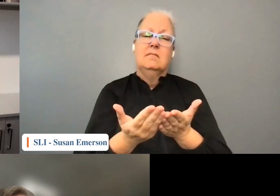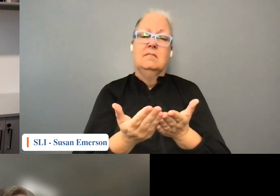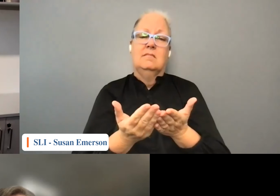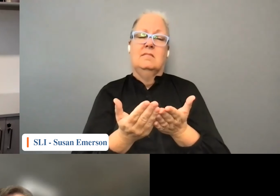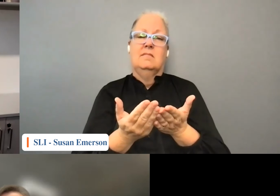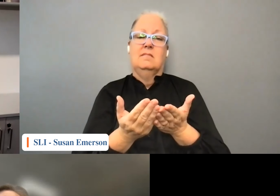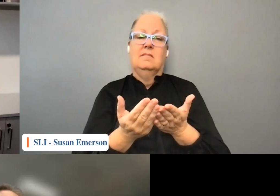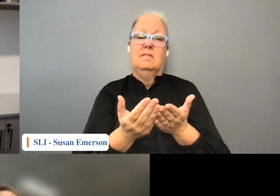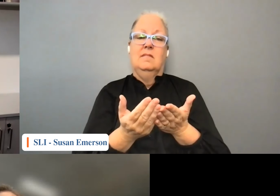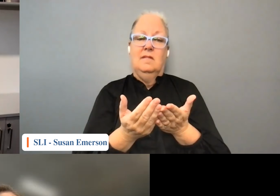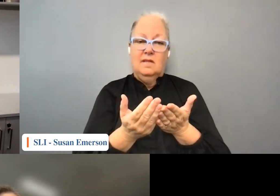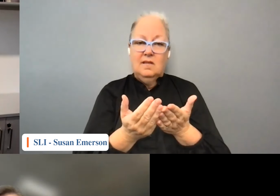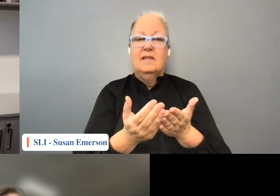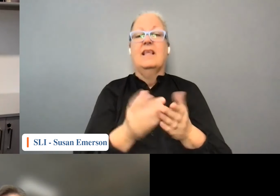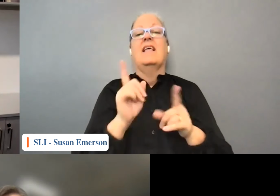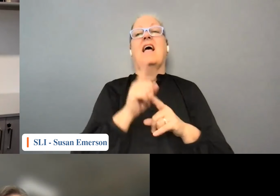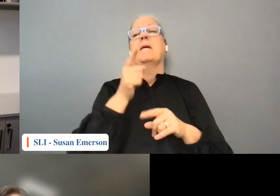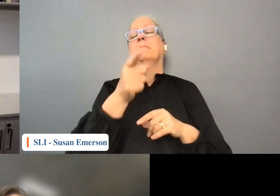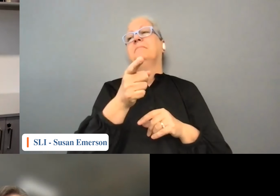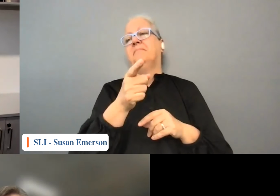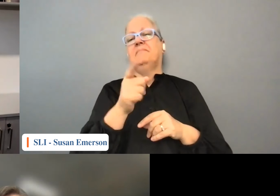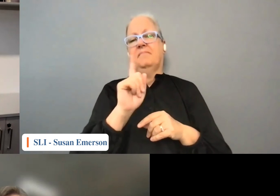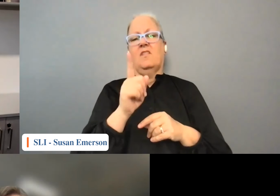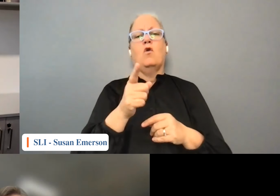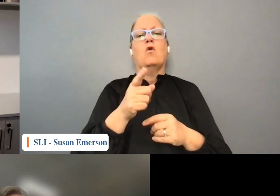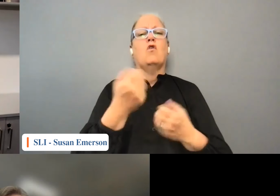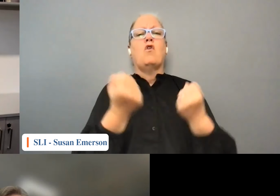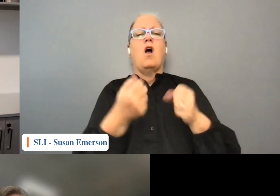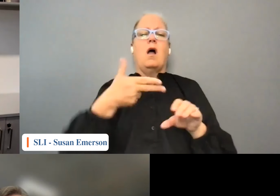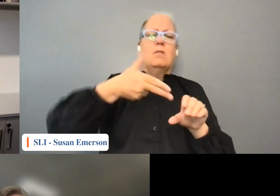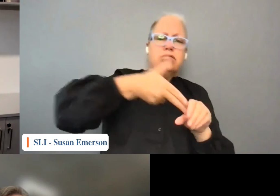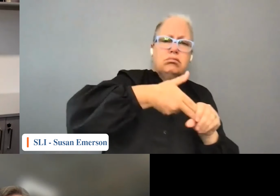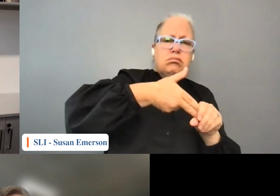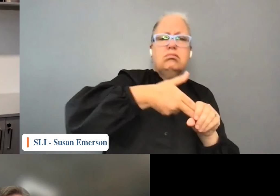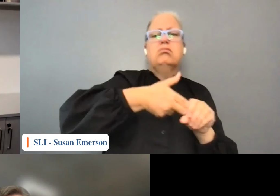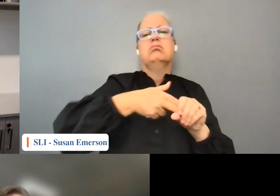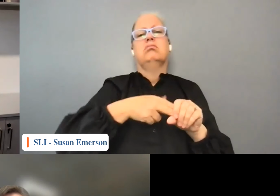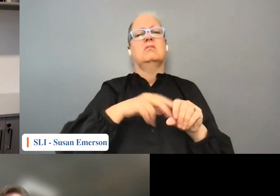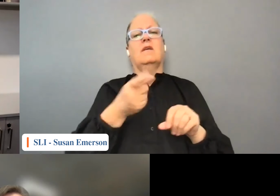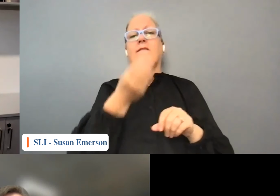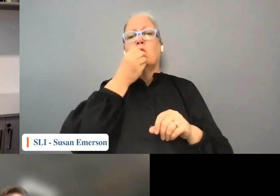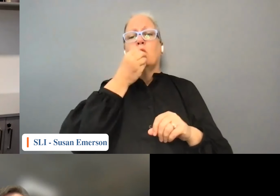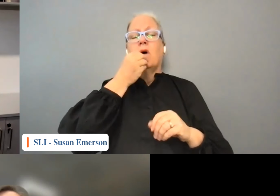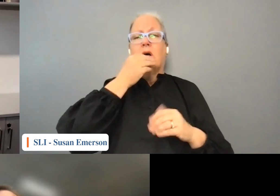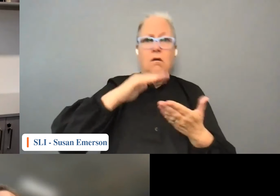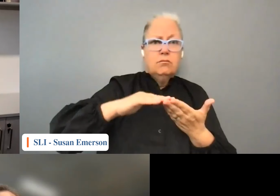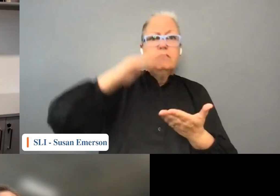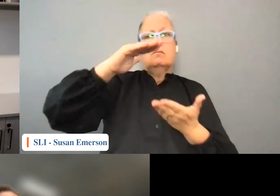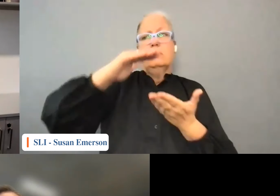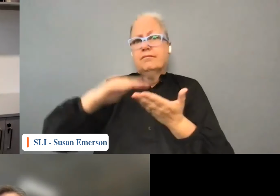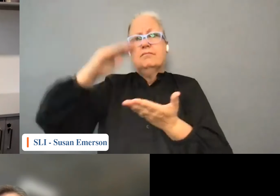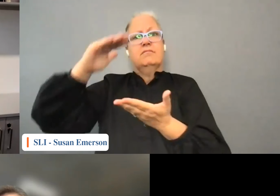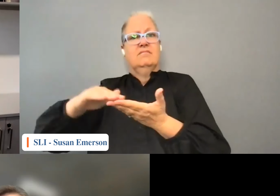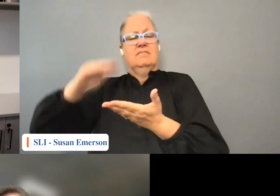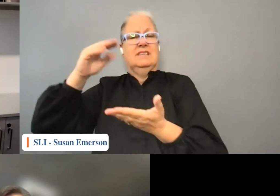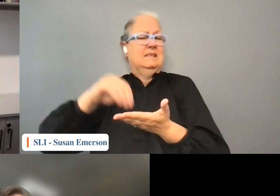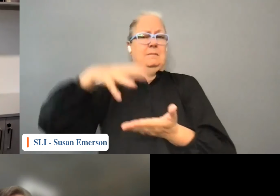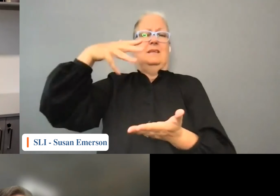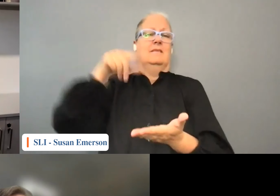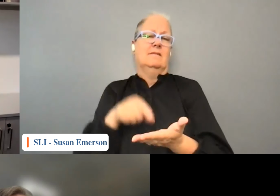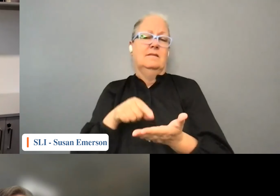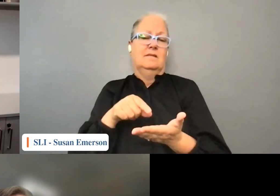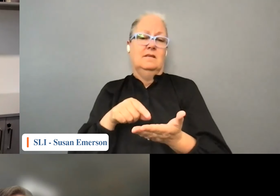particularly with the prices of fuel and other and food and other commodities rapidly increasingly. So what this means and what we know